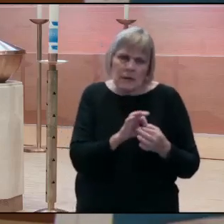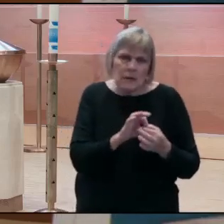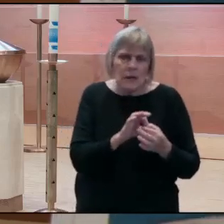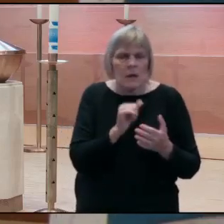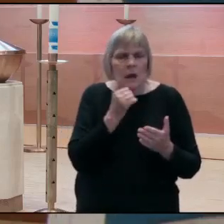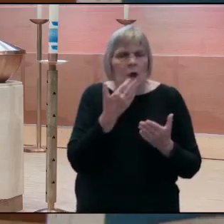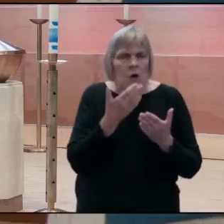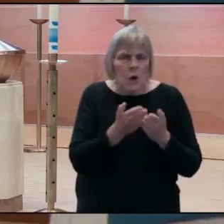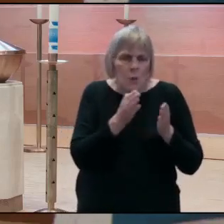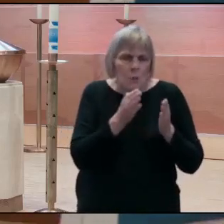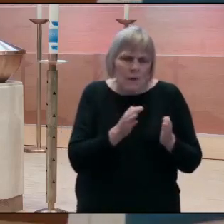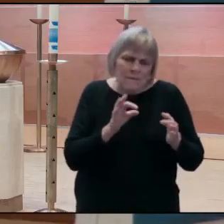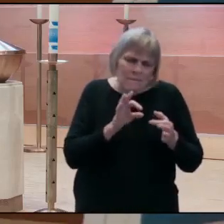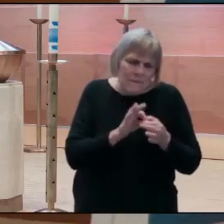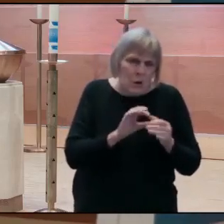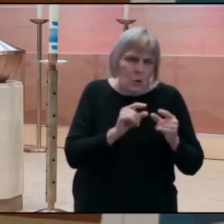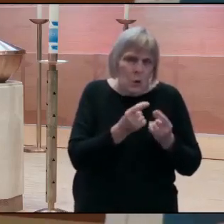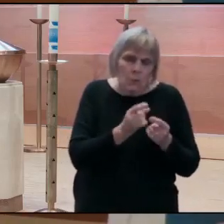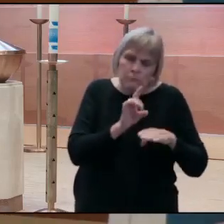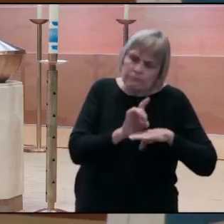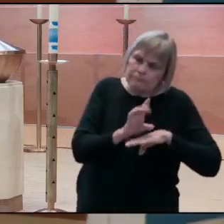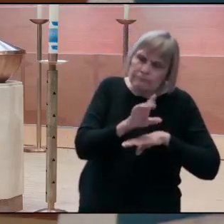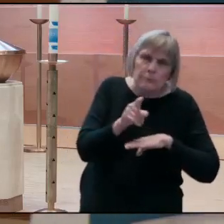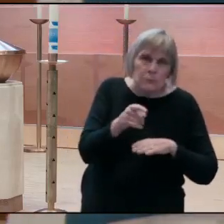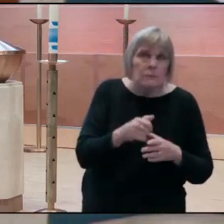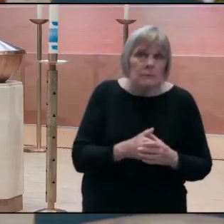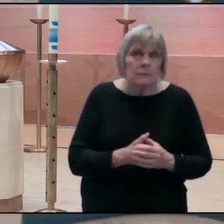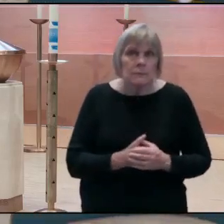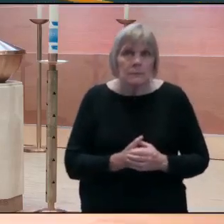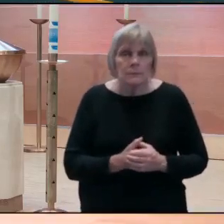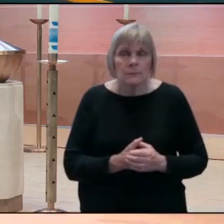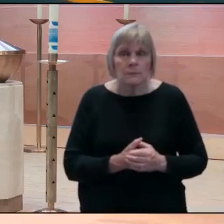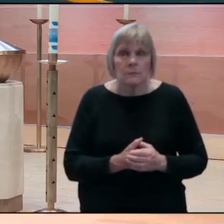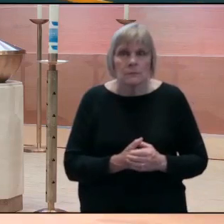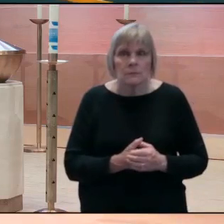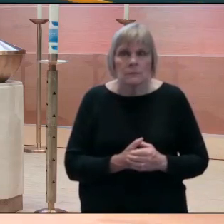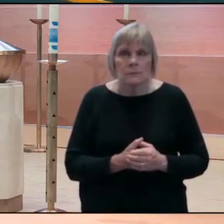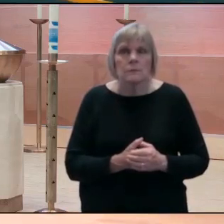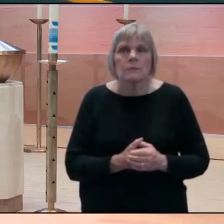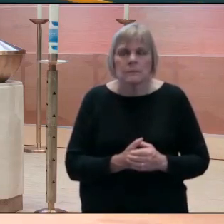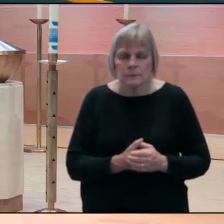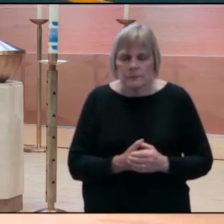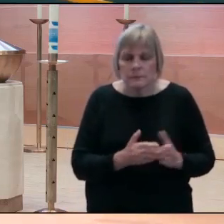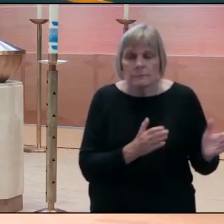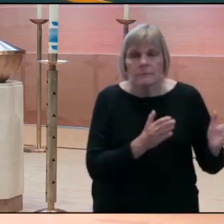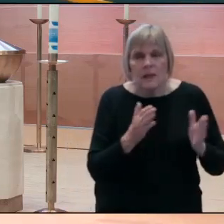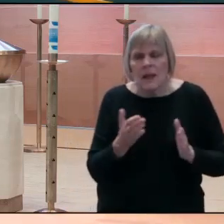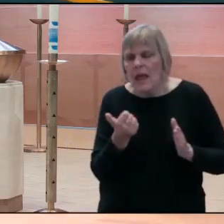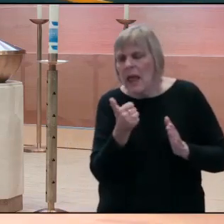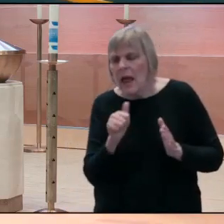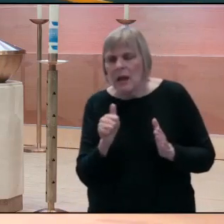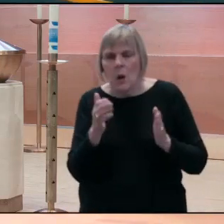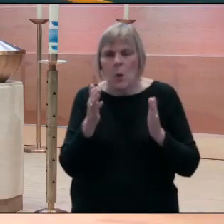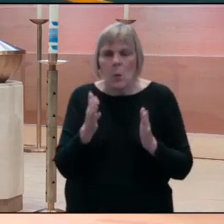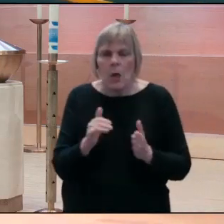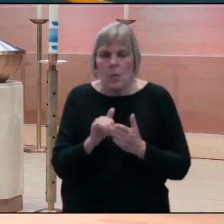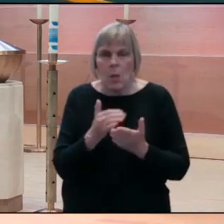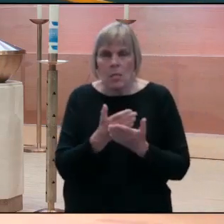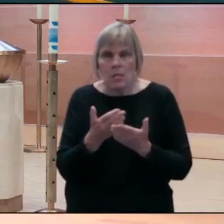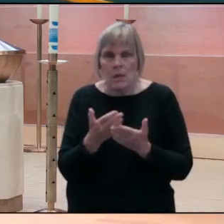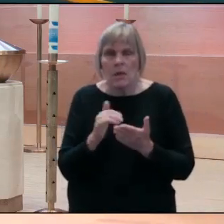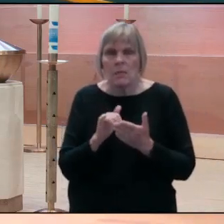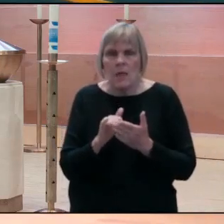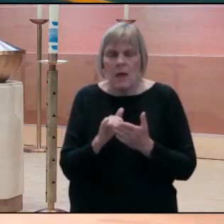a good person that fits into the community. And the thing we got to realize with any one of these things is